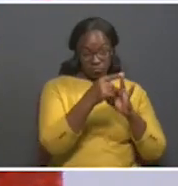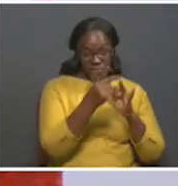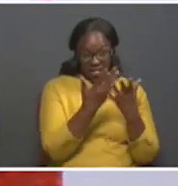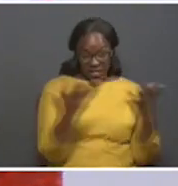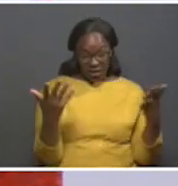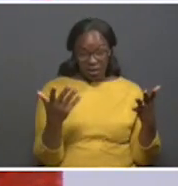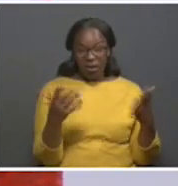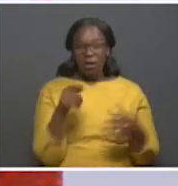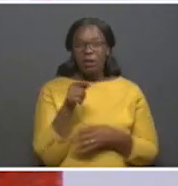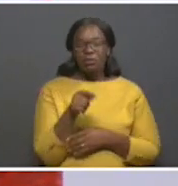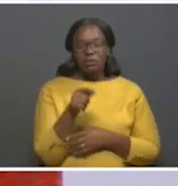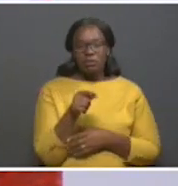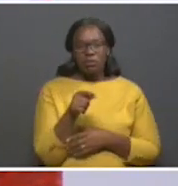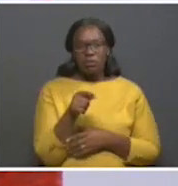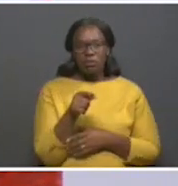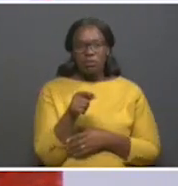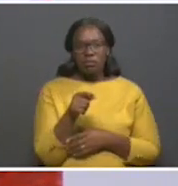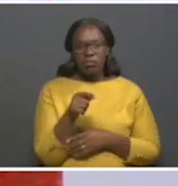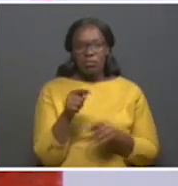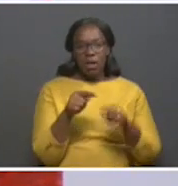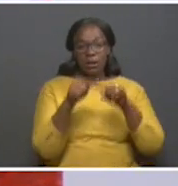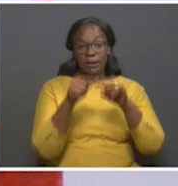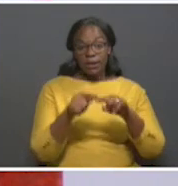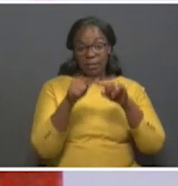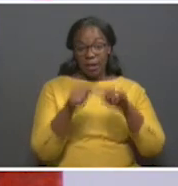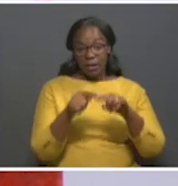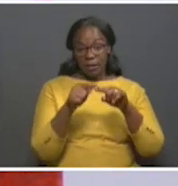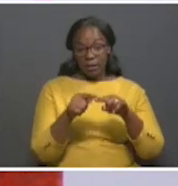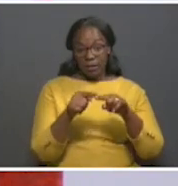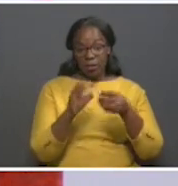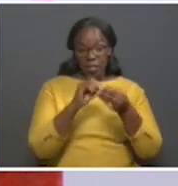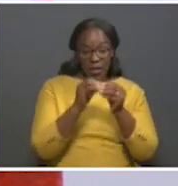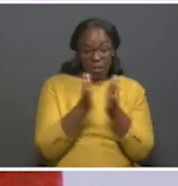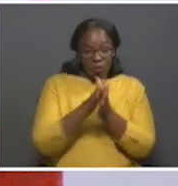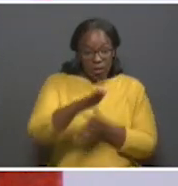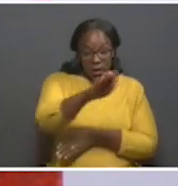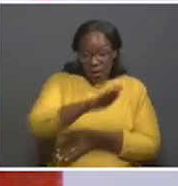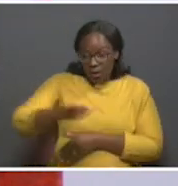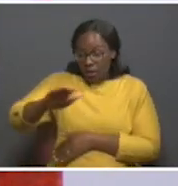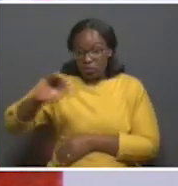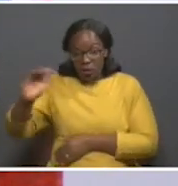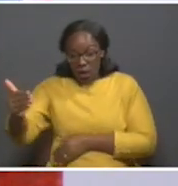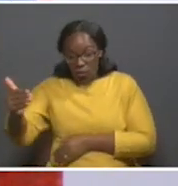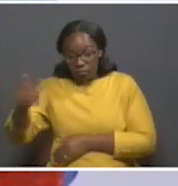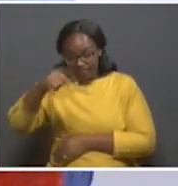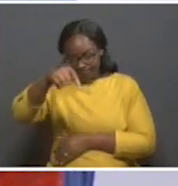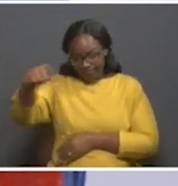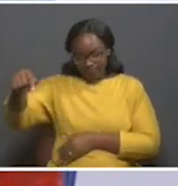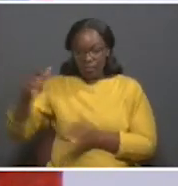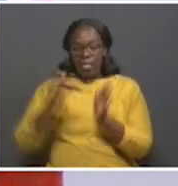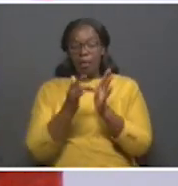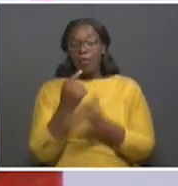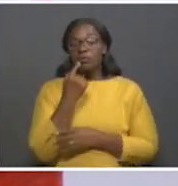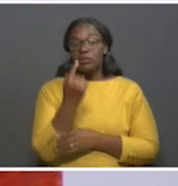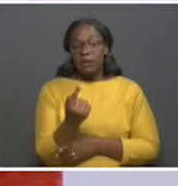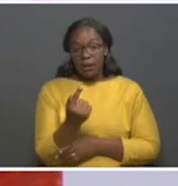was burdened on the number and location of the cities. The Bible reveals, as we have